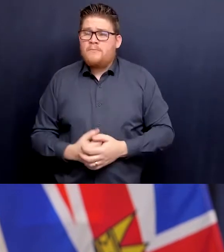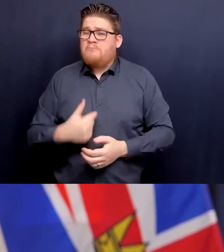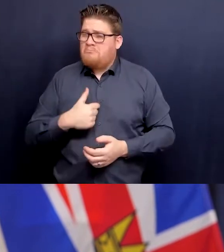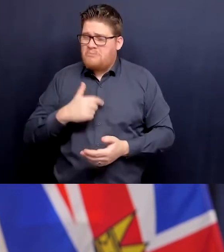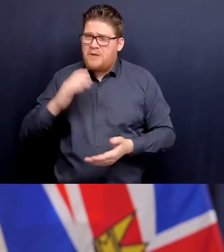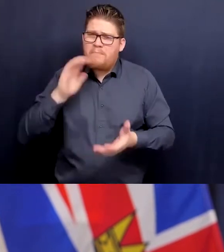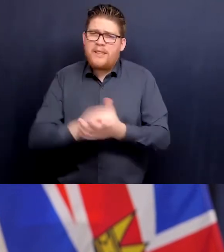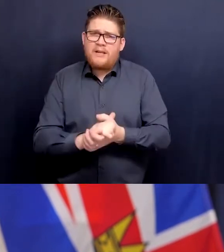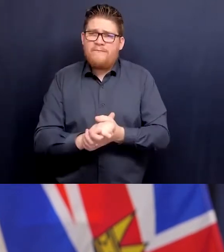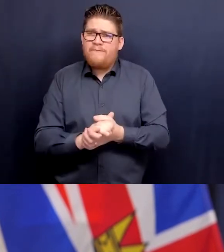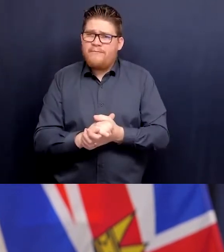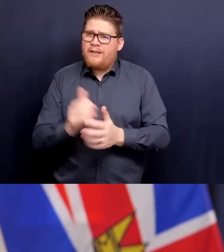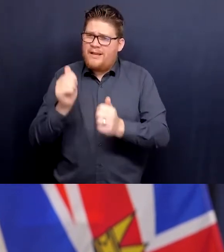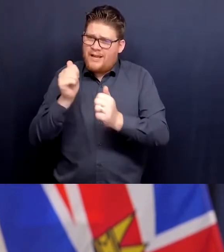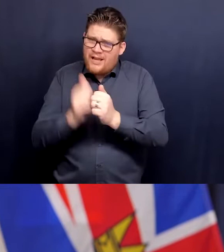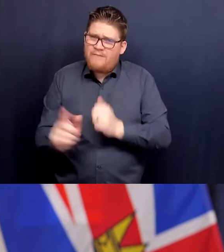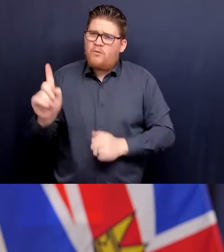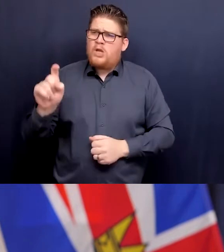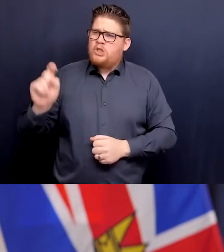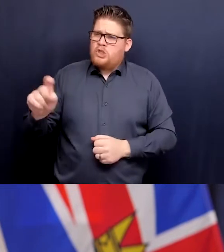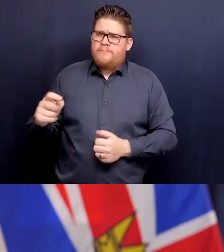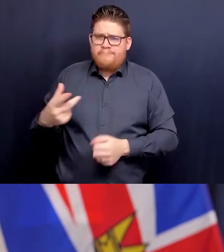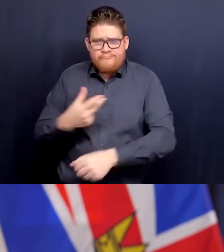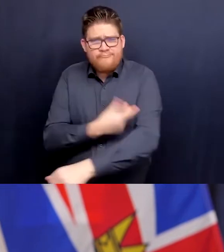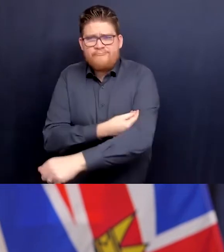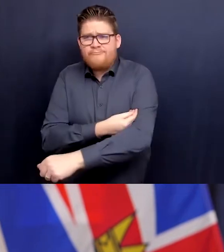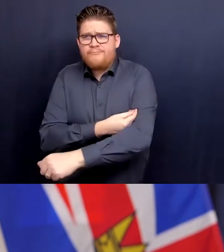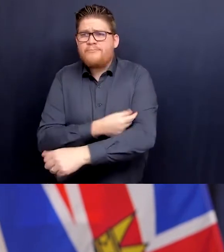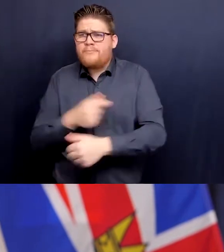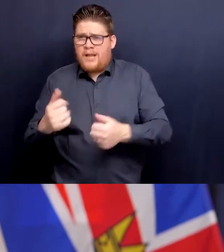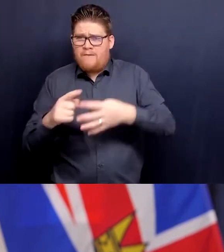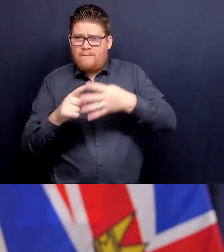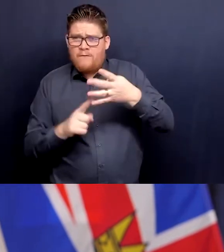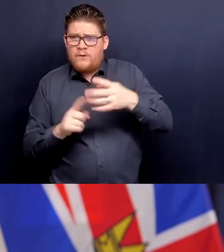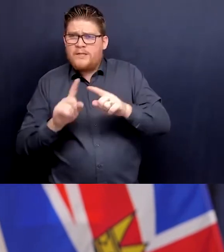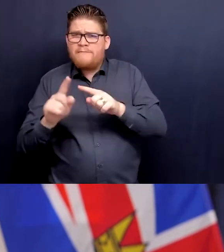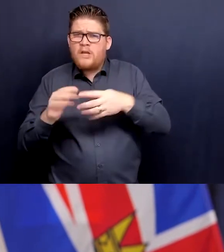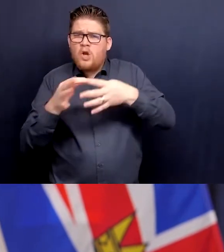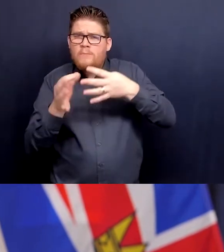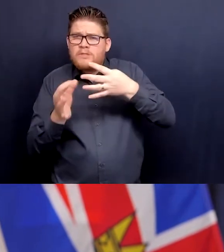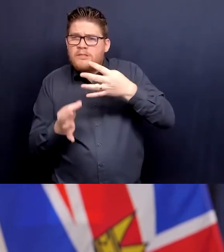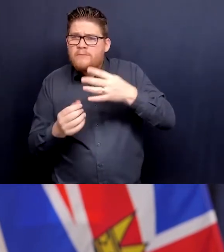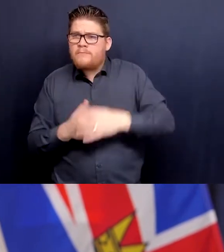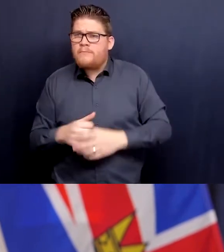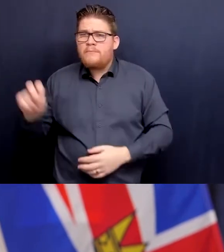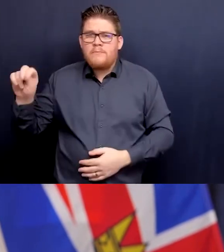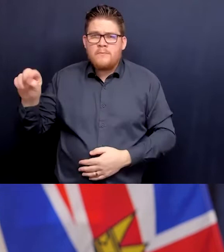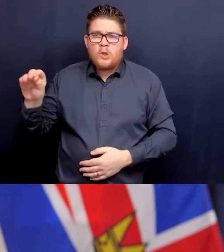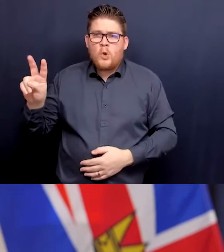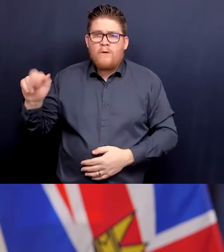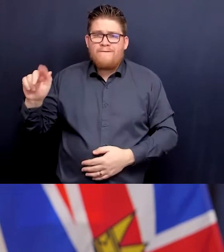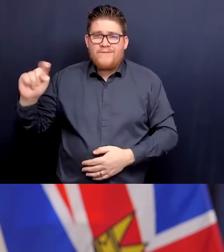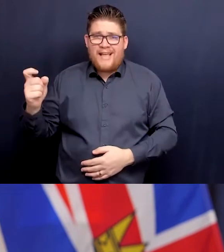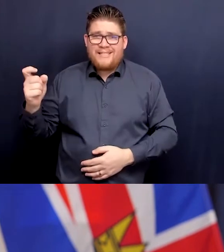that everyone should get vaccinated. There's some new opportunities, and Novavax provides a new opportunity now. I